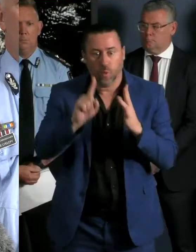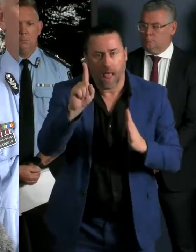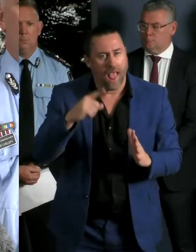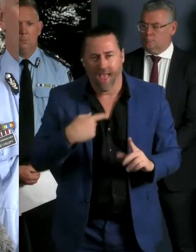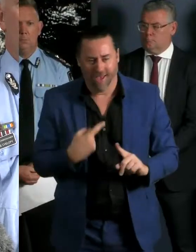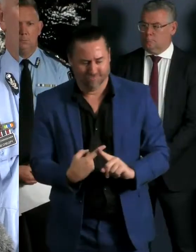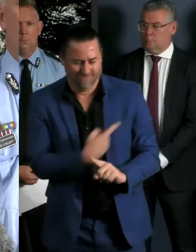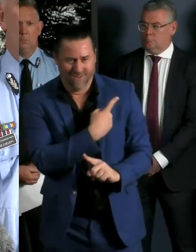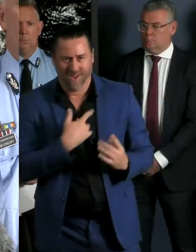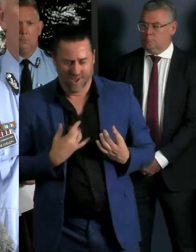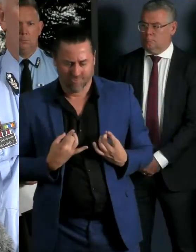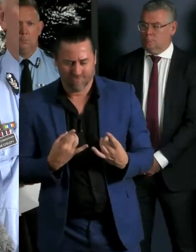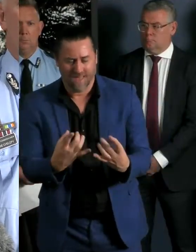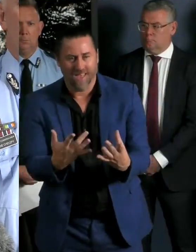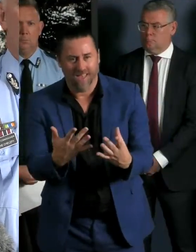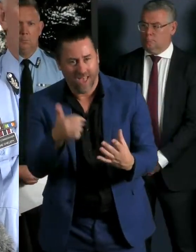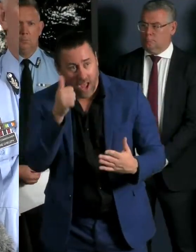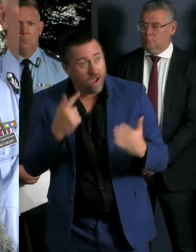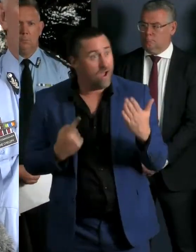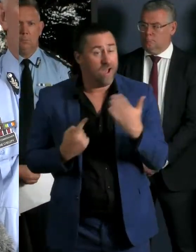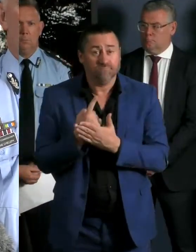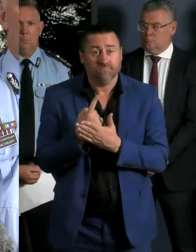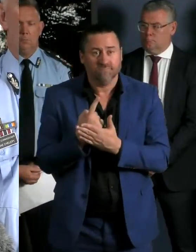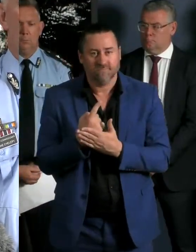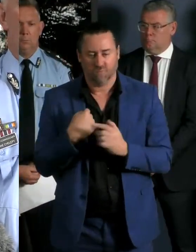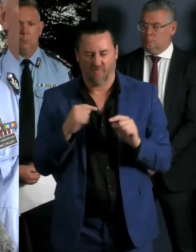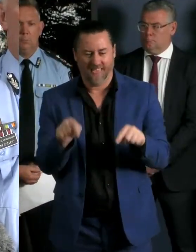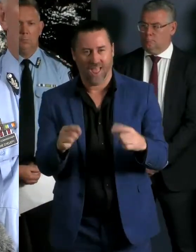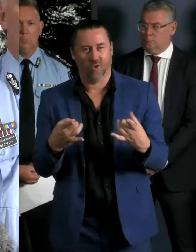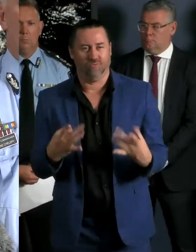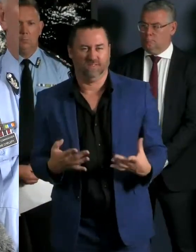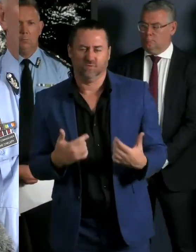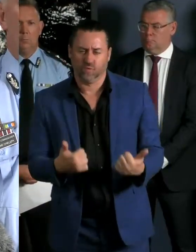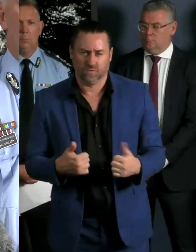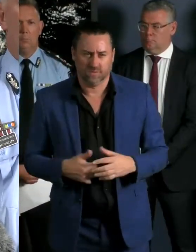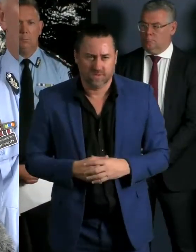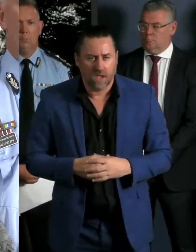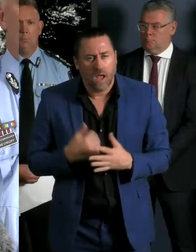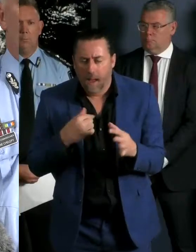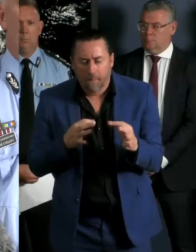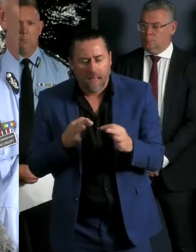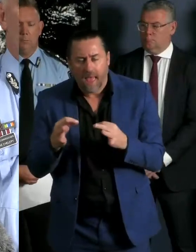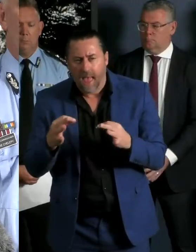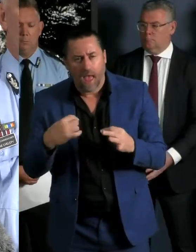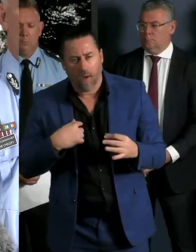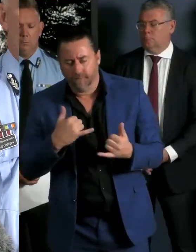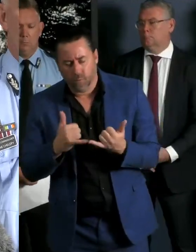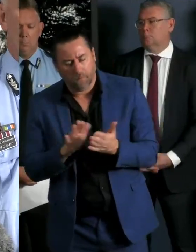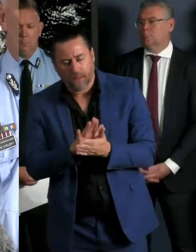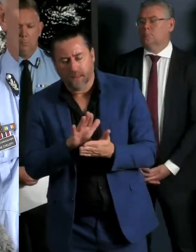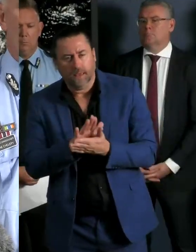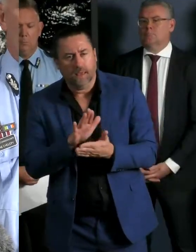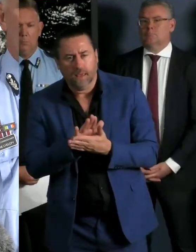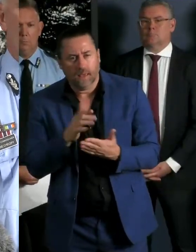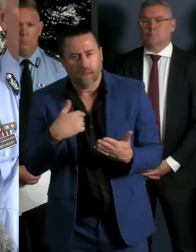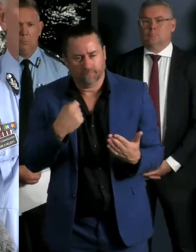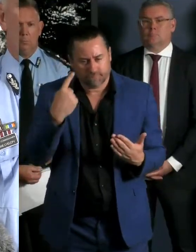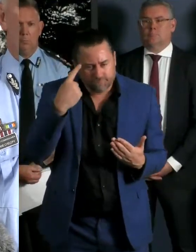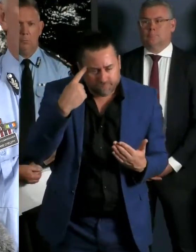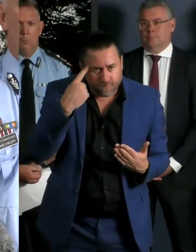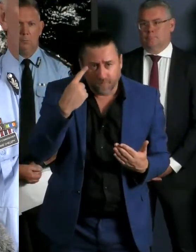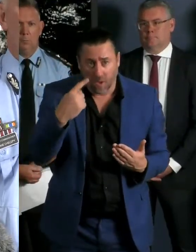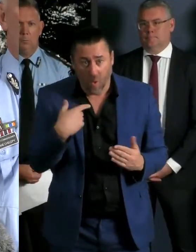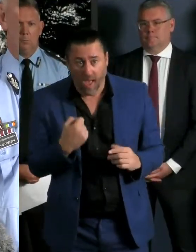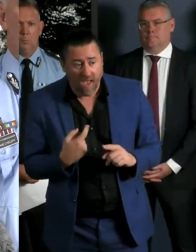really is to be ready for the response. Incredibly comfortable with the planning for this event. We've been exercising and training